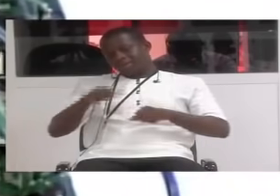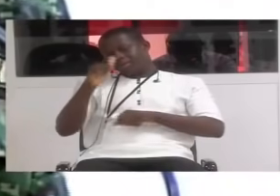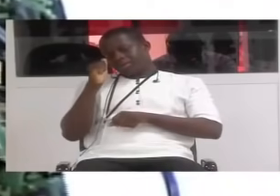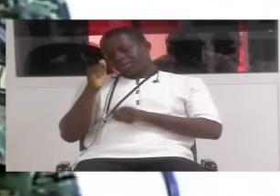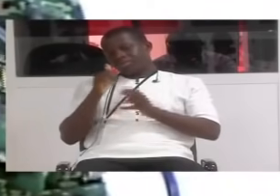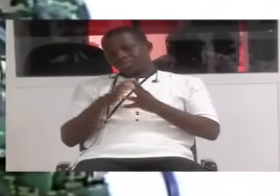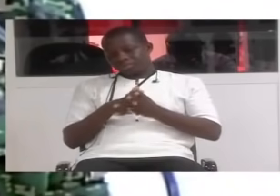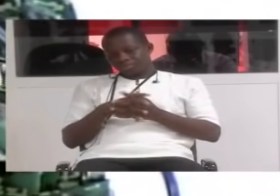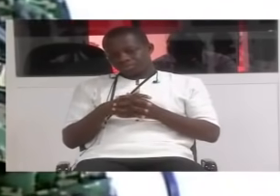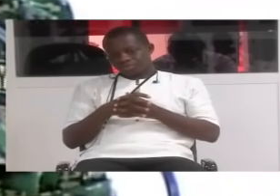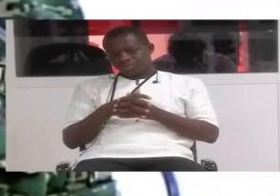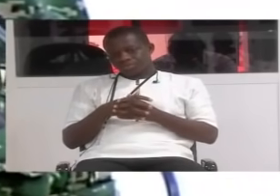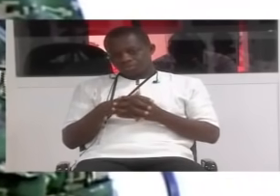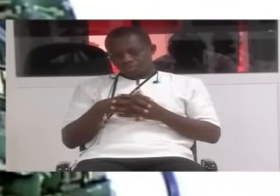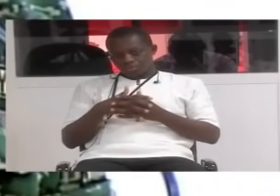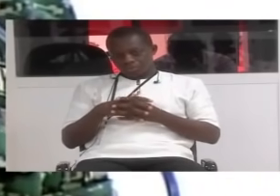were handcuffed behind his back.